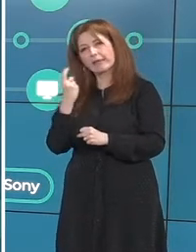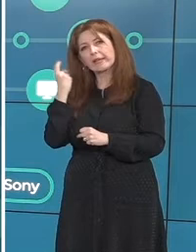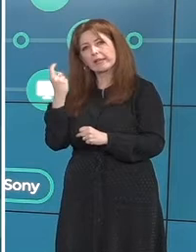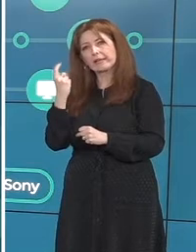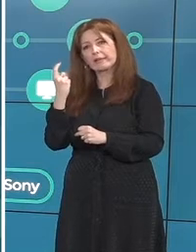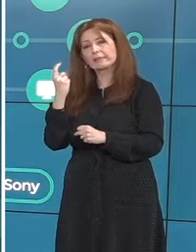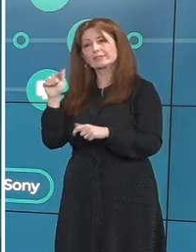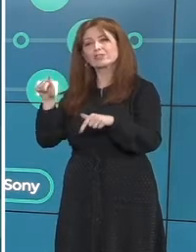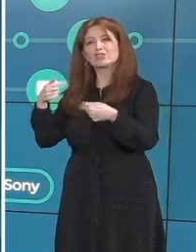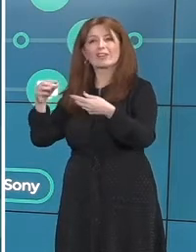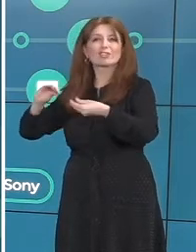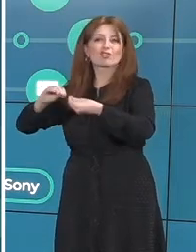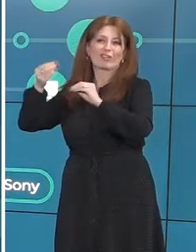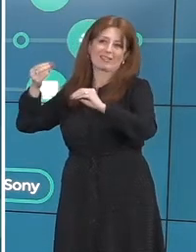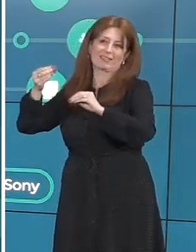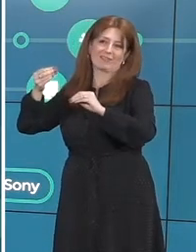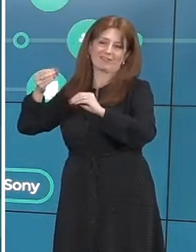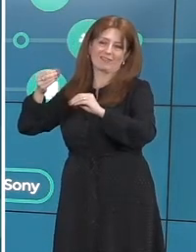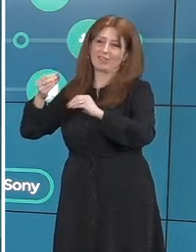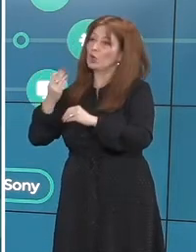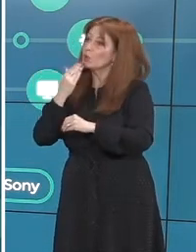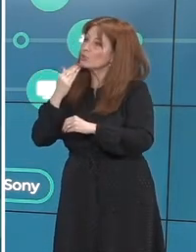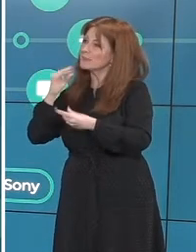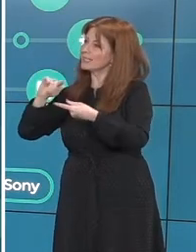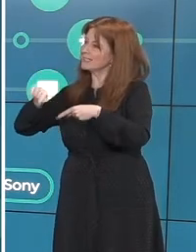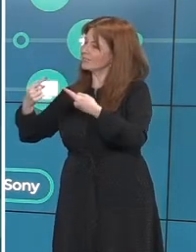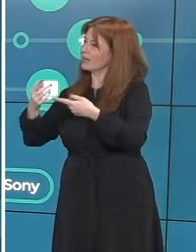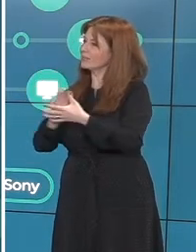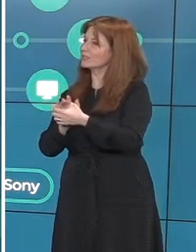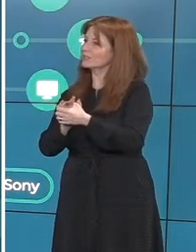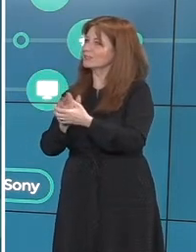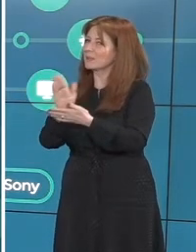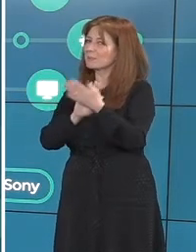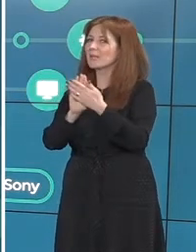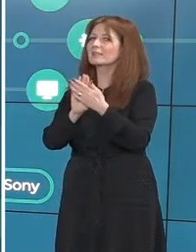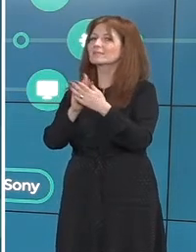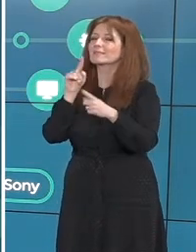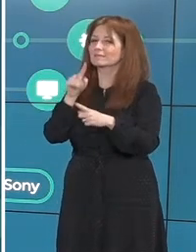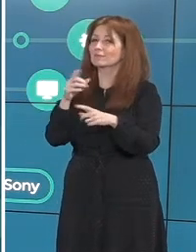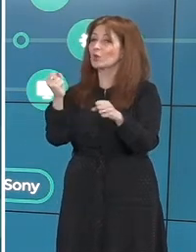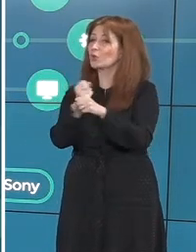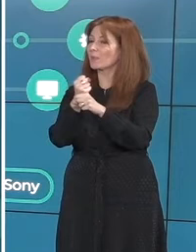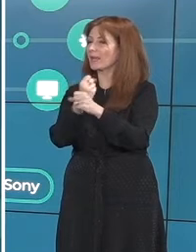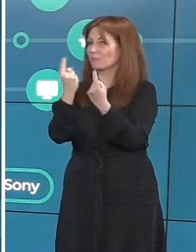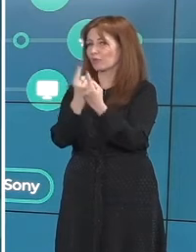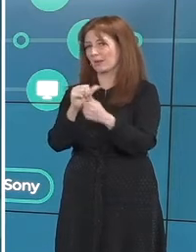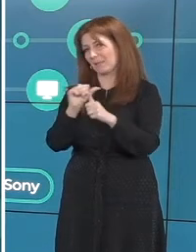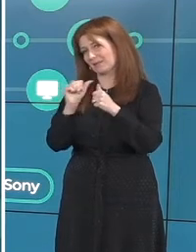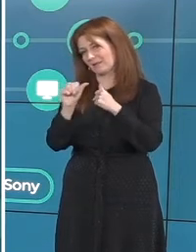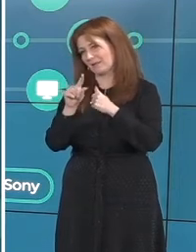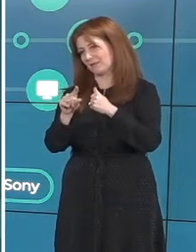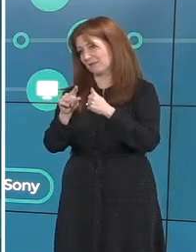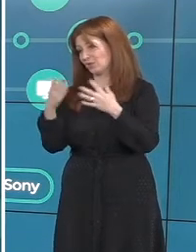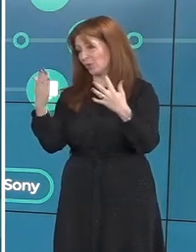creative challenge and a usability challenge, and making a better product. Because I think accessibility, when